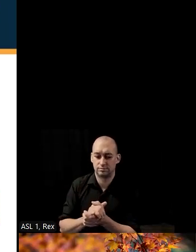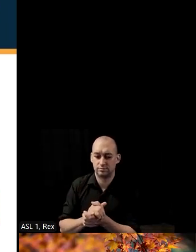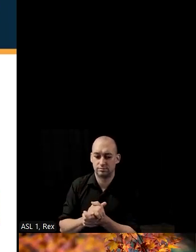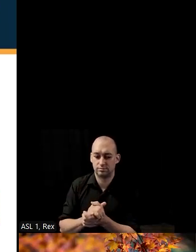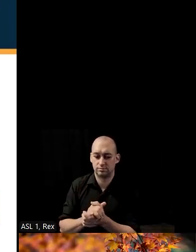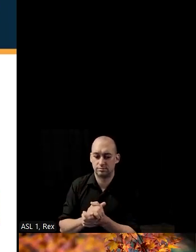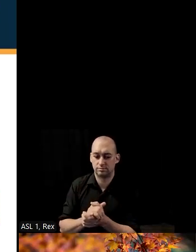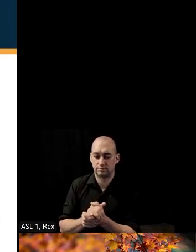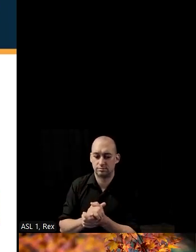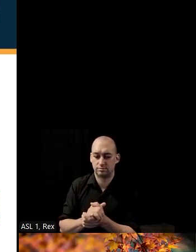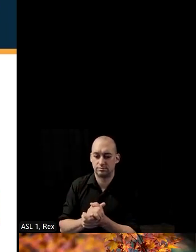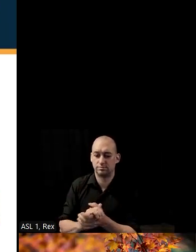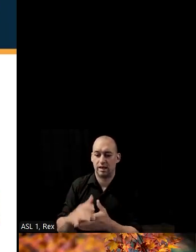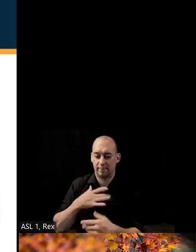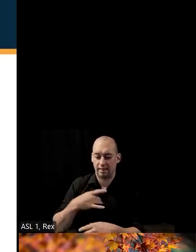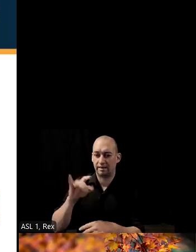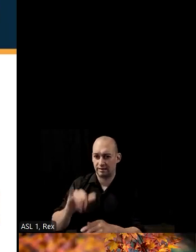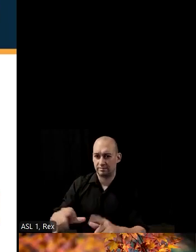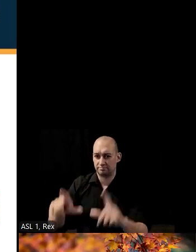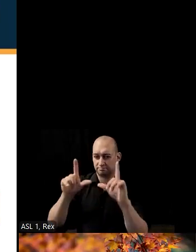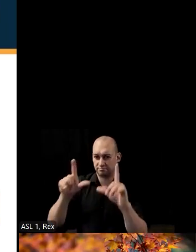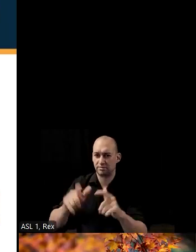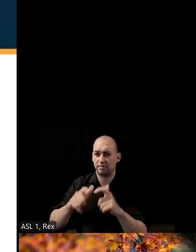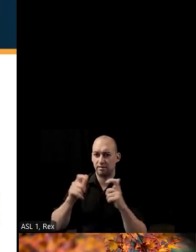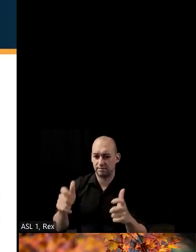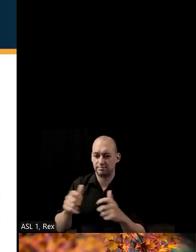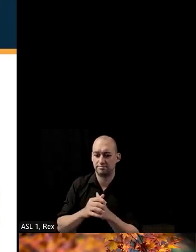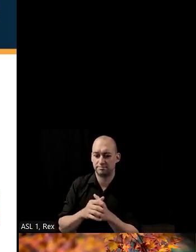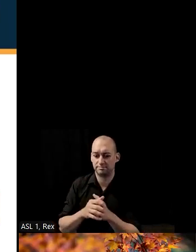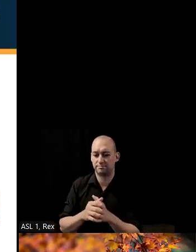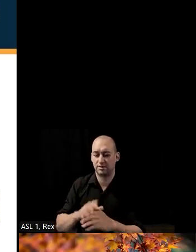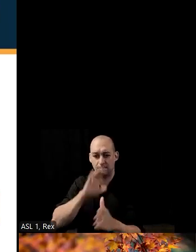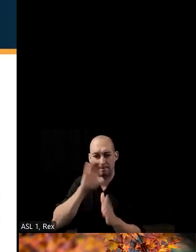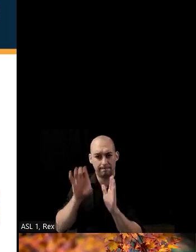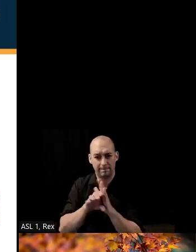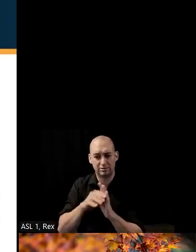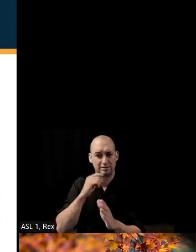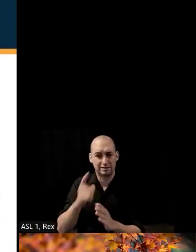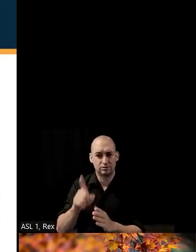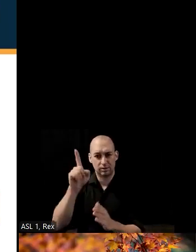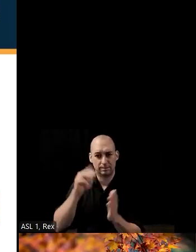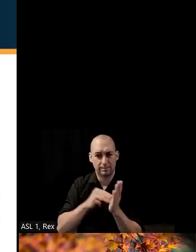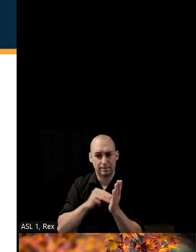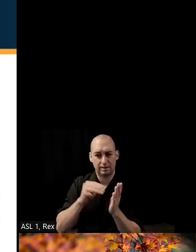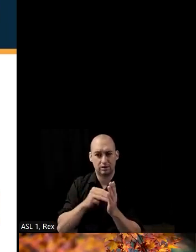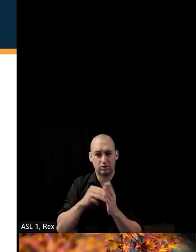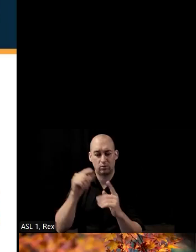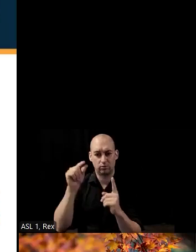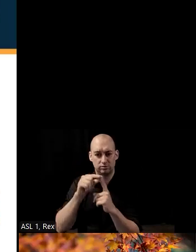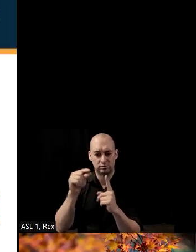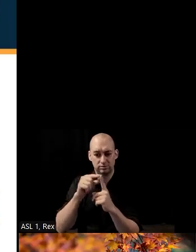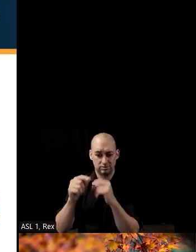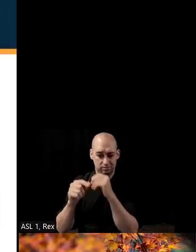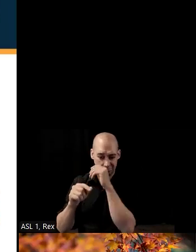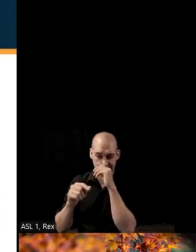really like this graphic a lot because, they say a picture tells a million words or whatever. This really kind of shows